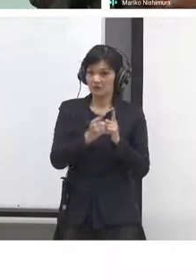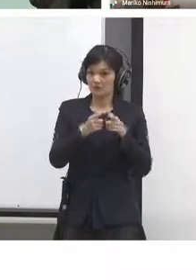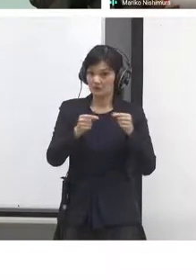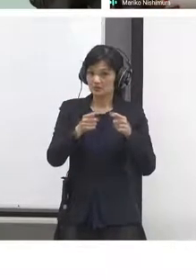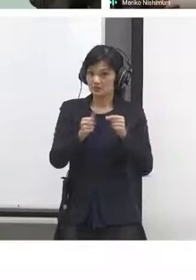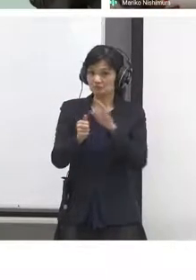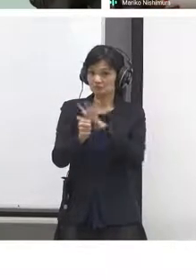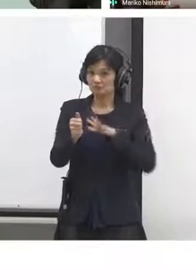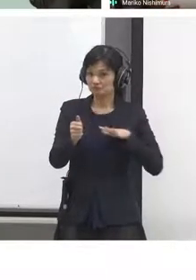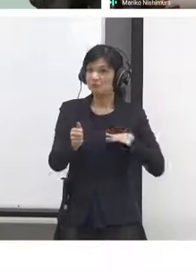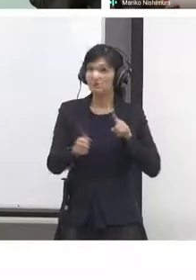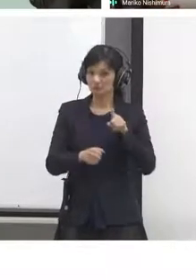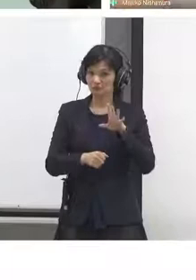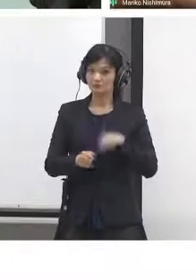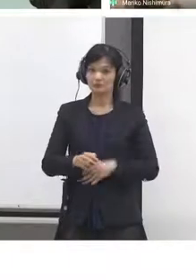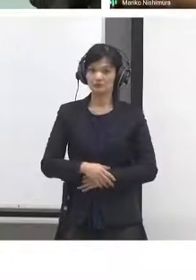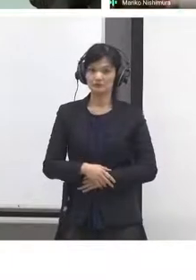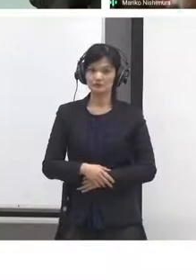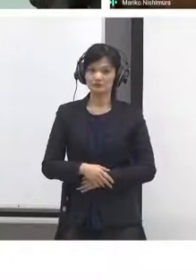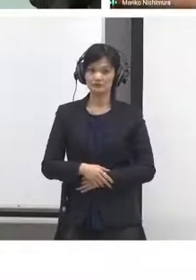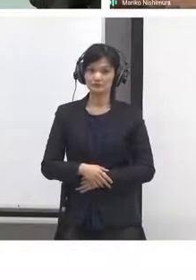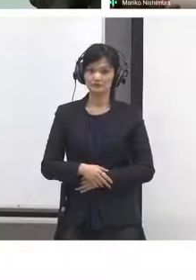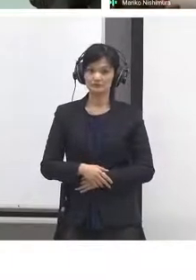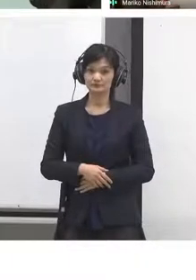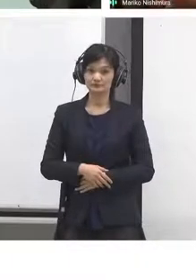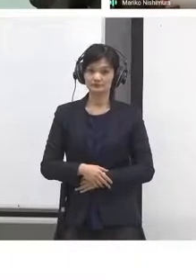and Code for Japan working with, you know,